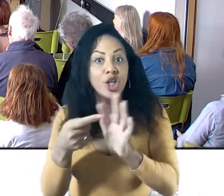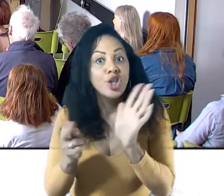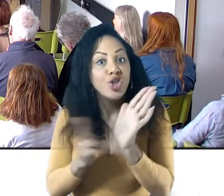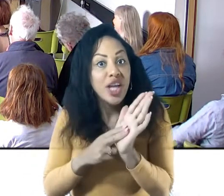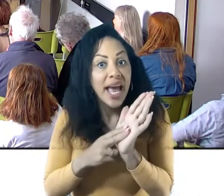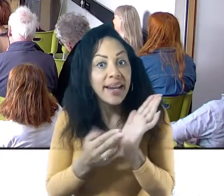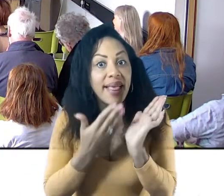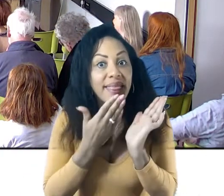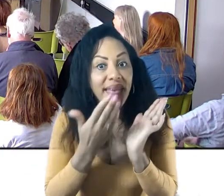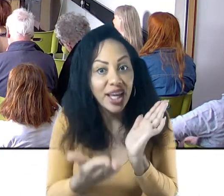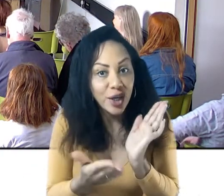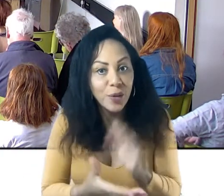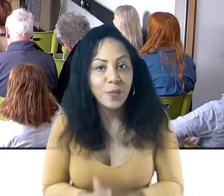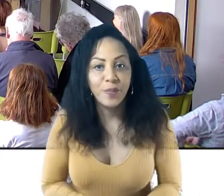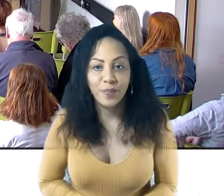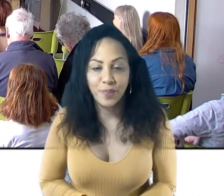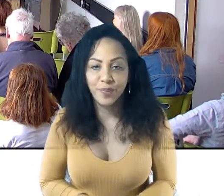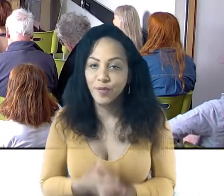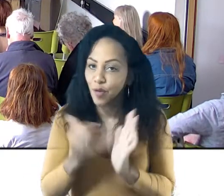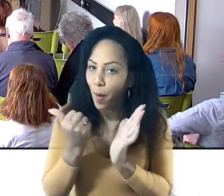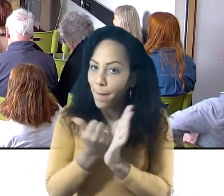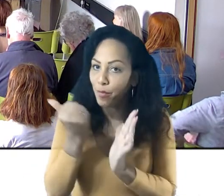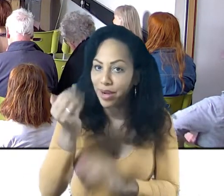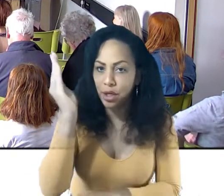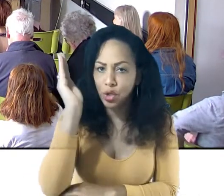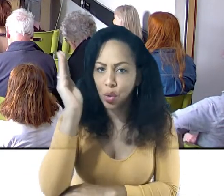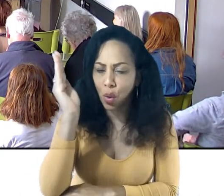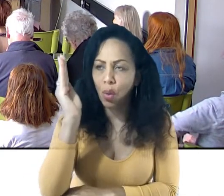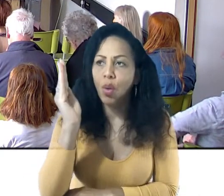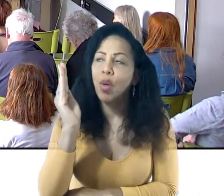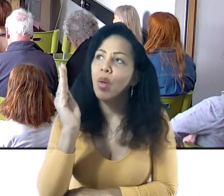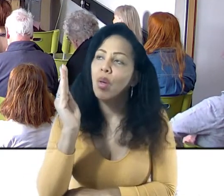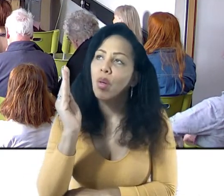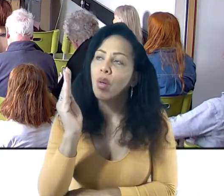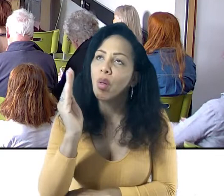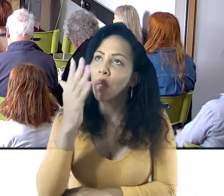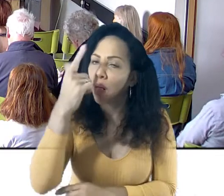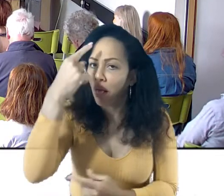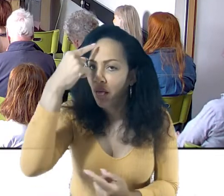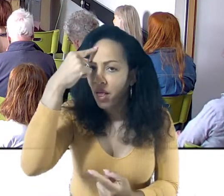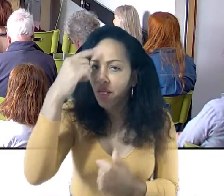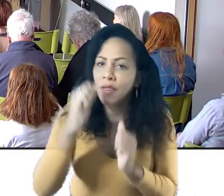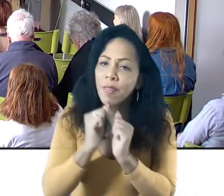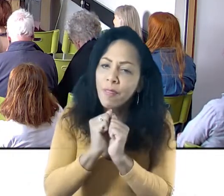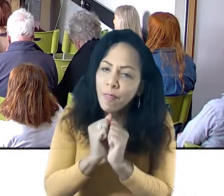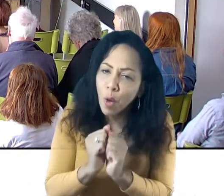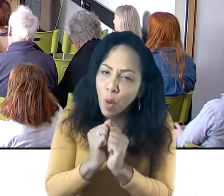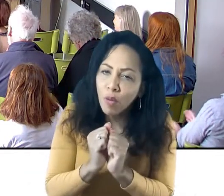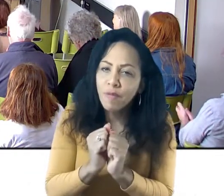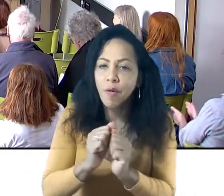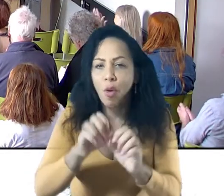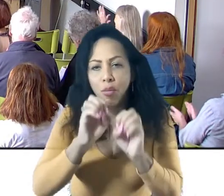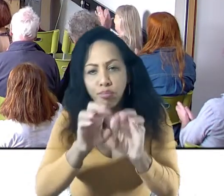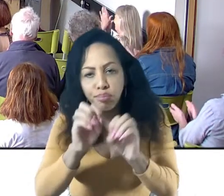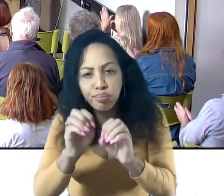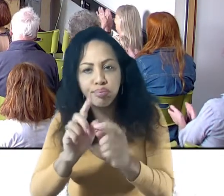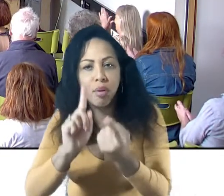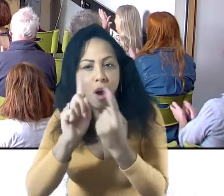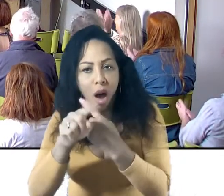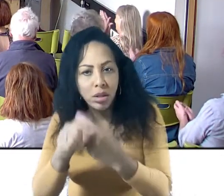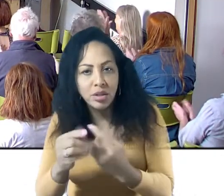Thank Not you. only for a brilliant talk, but for really thoughtful and generous answers as well. So no, thank you very much indeed. Thank